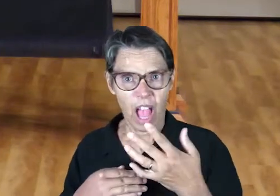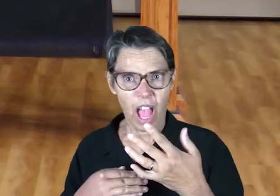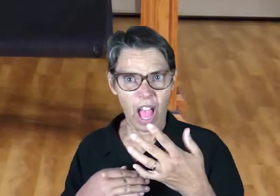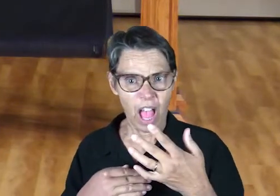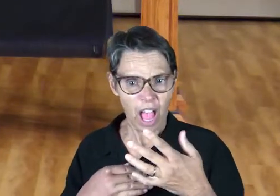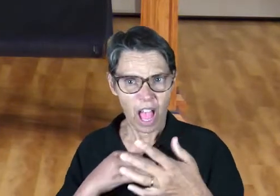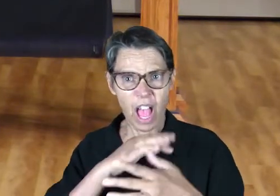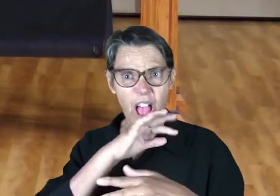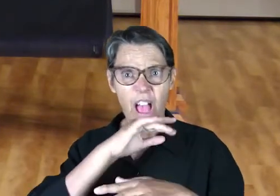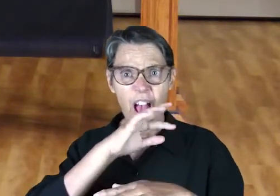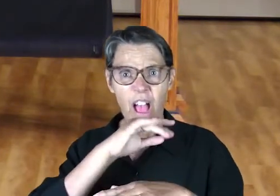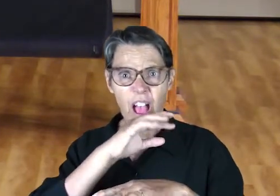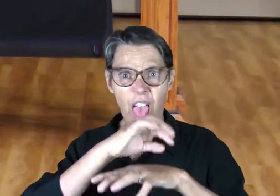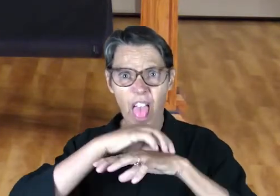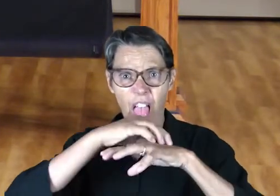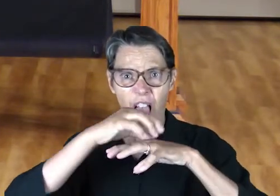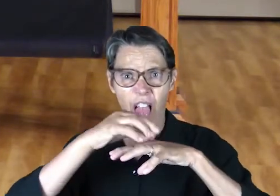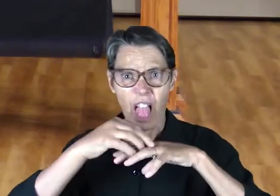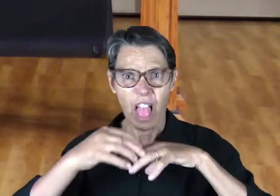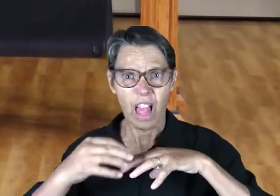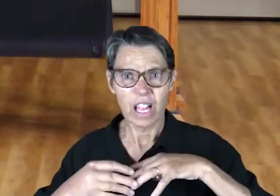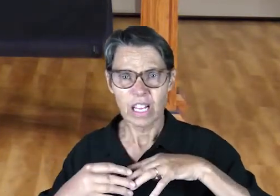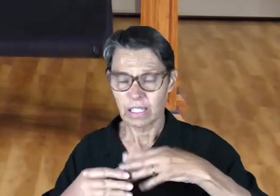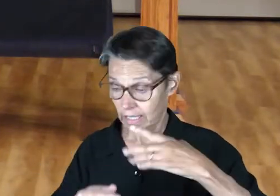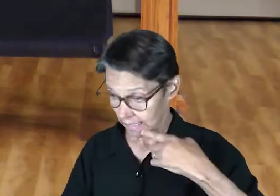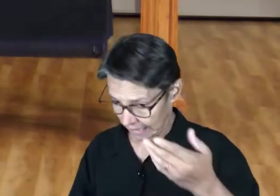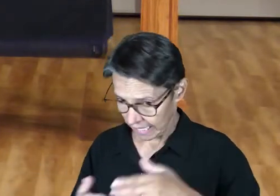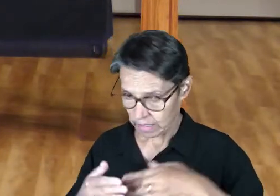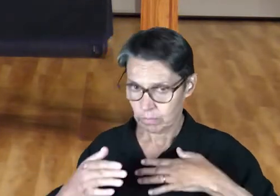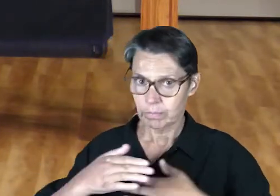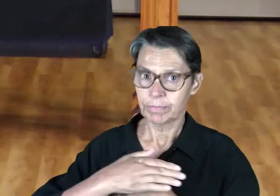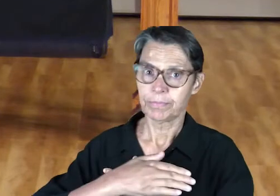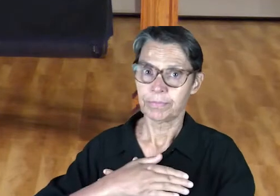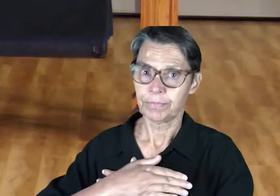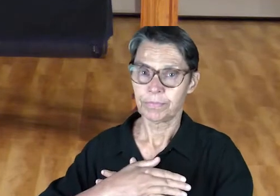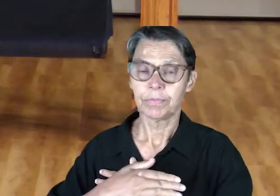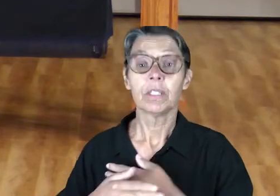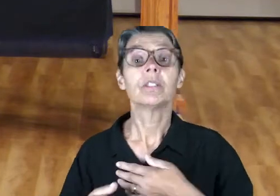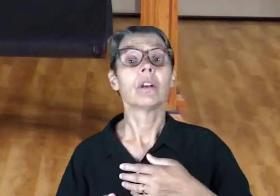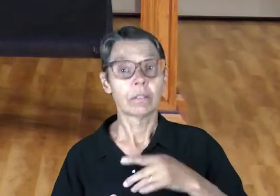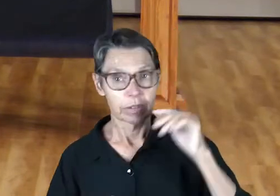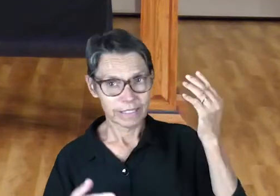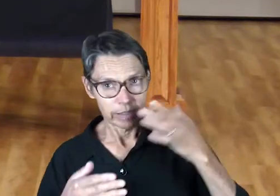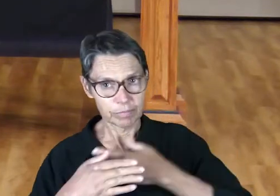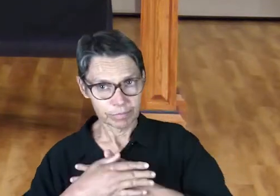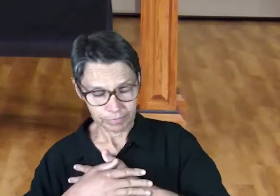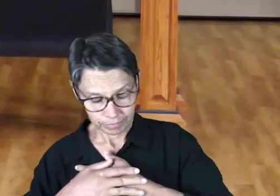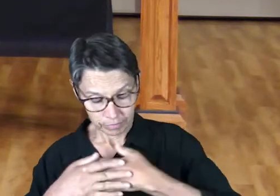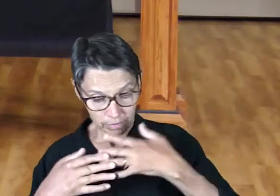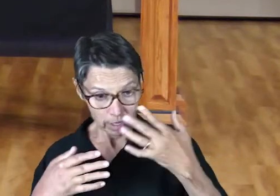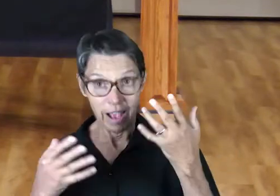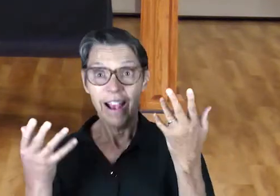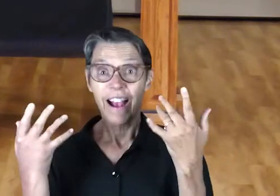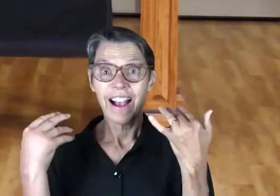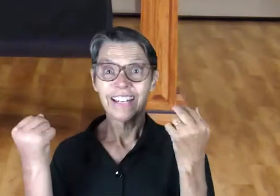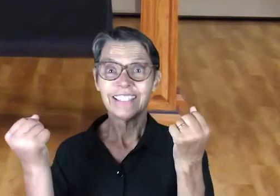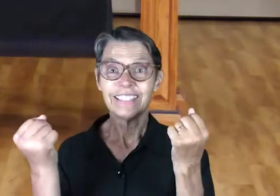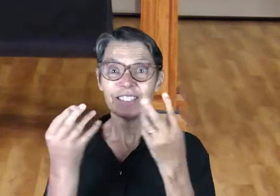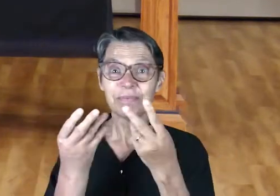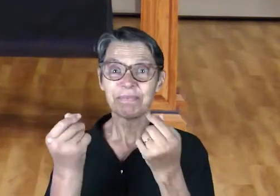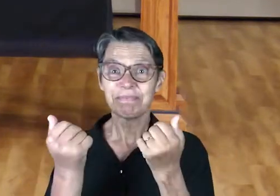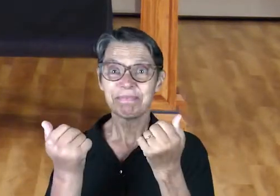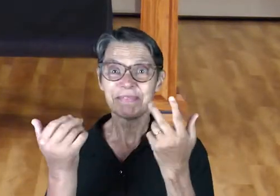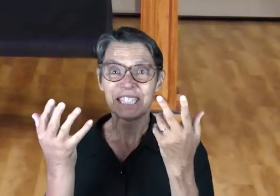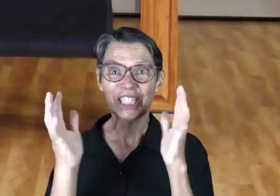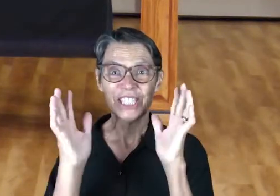his cloak. He brings it out again. It's full of leprosy. God says, put your hand back in your cloak. Moses puts it back in his cloak. He